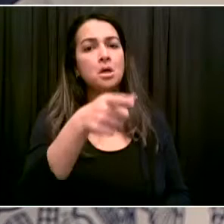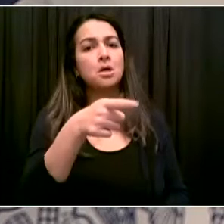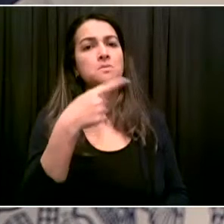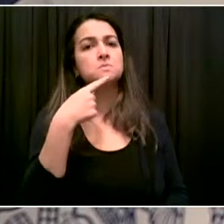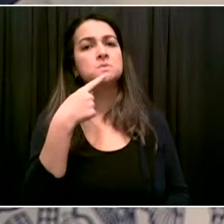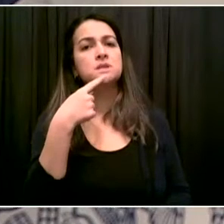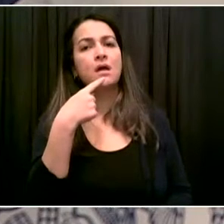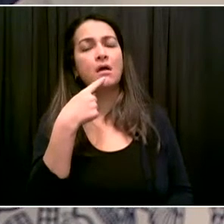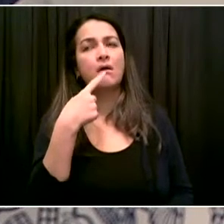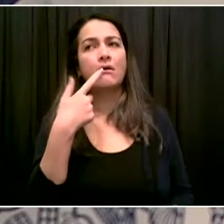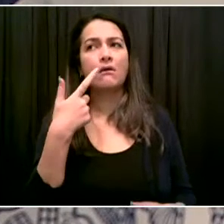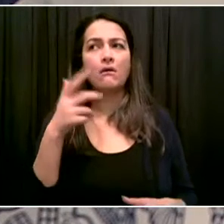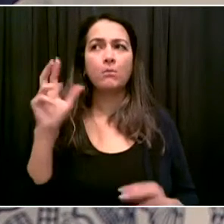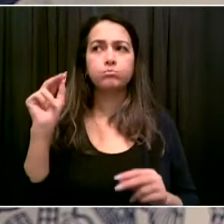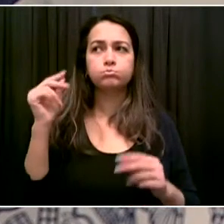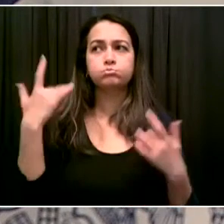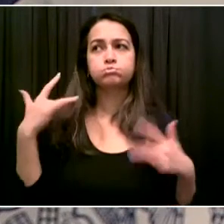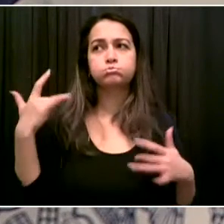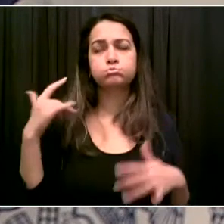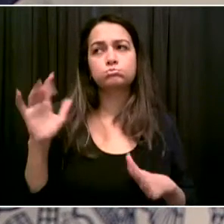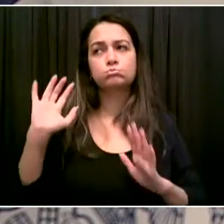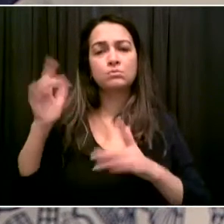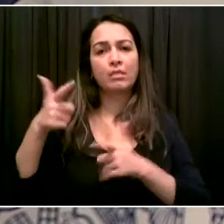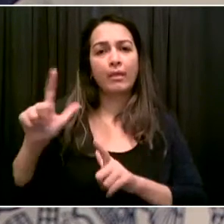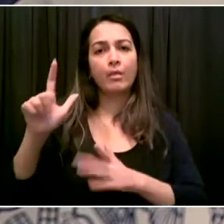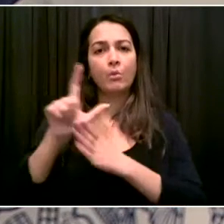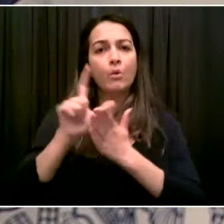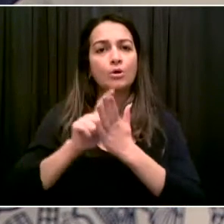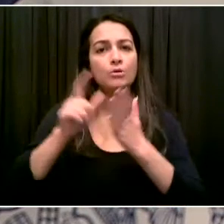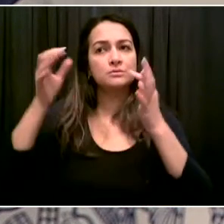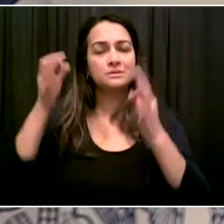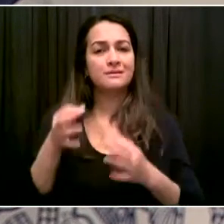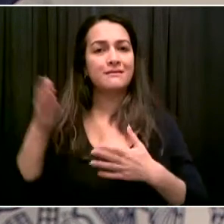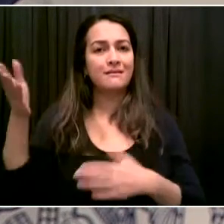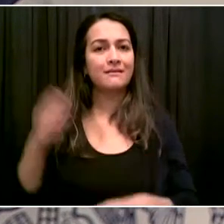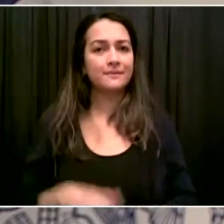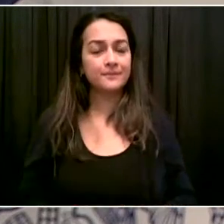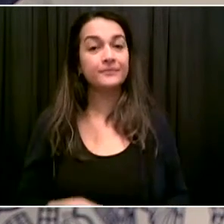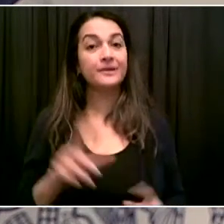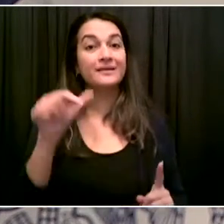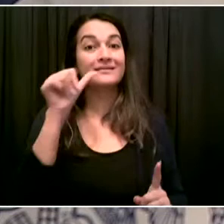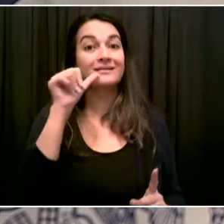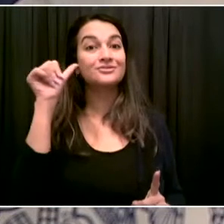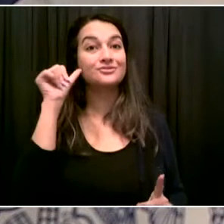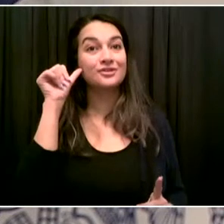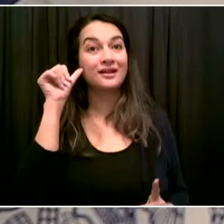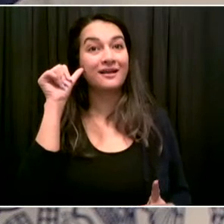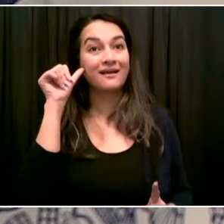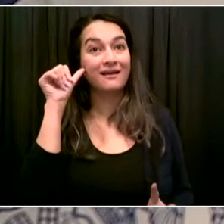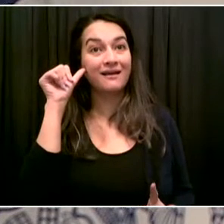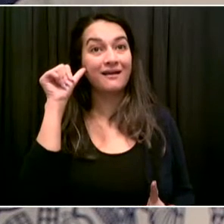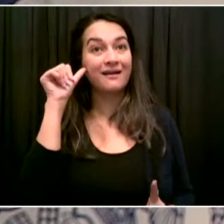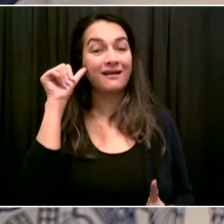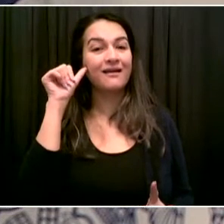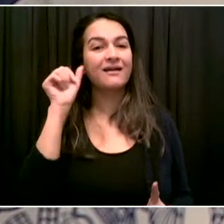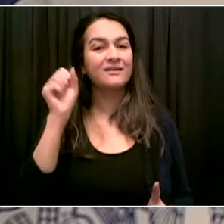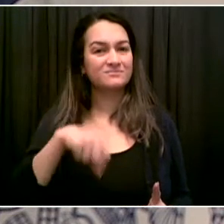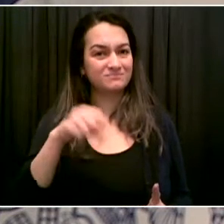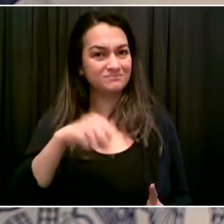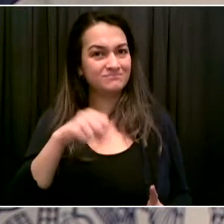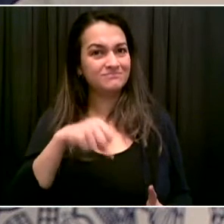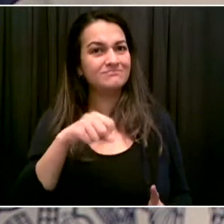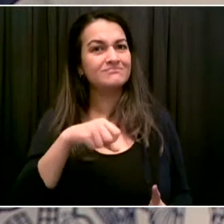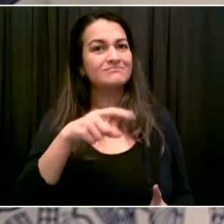I got, like everyone, I've been getting more and more information hour by hour. And when I saw